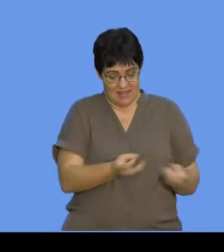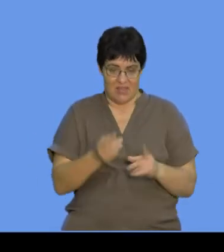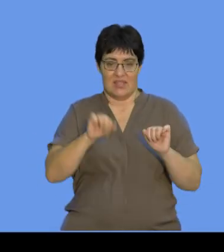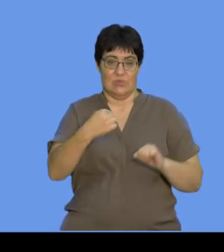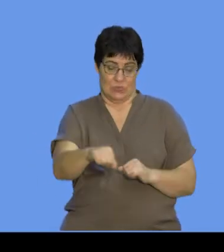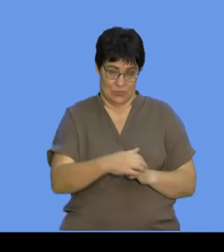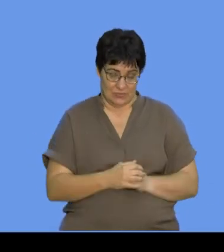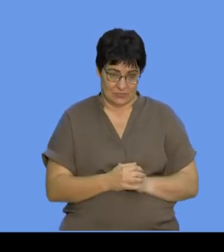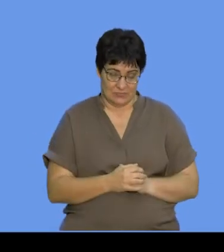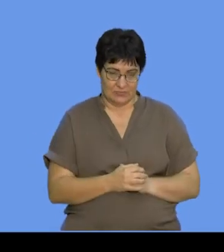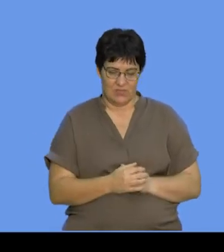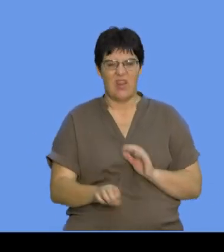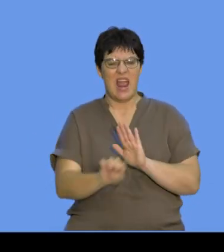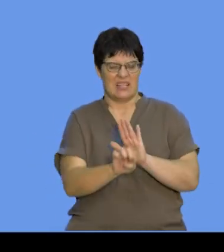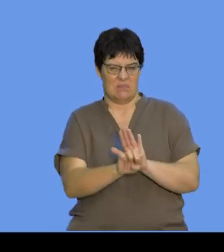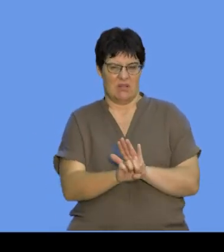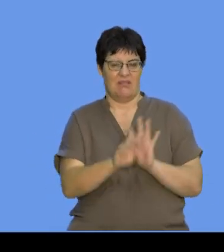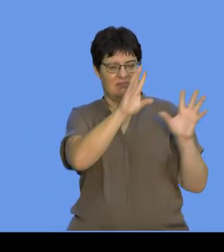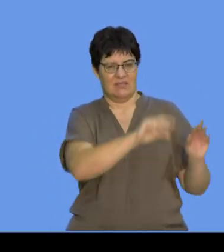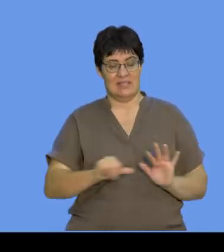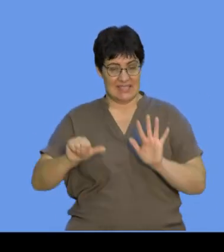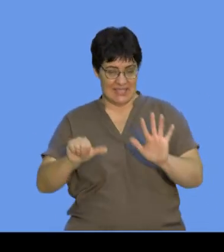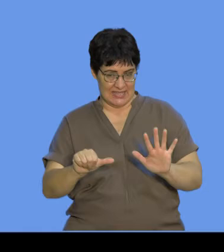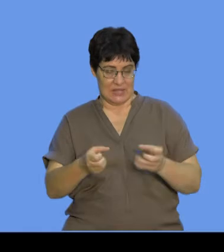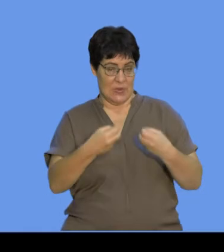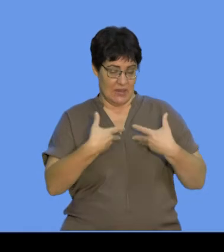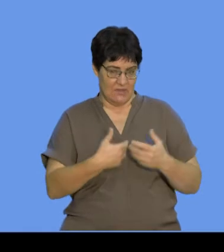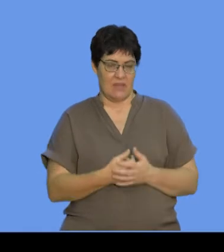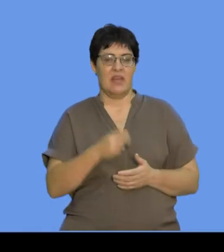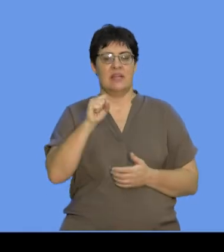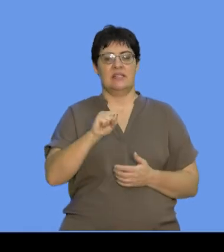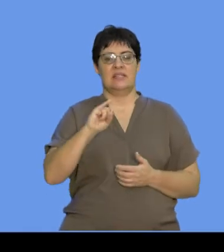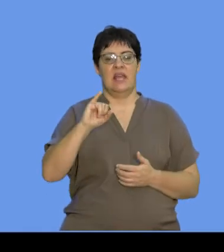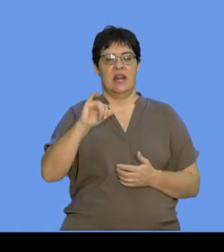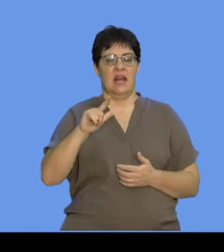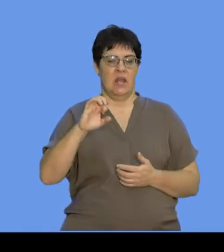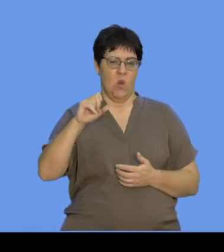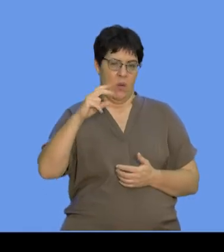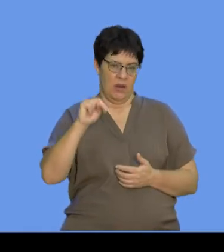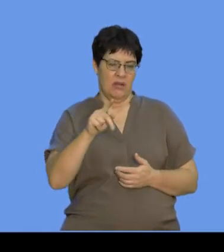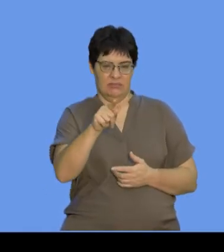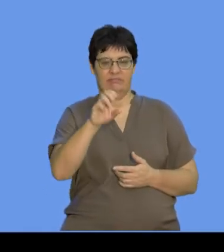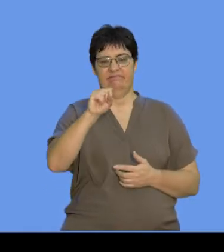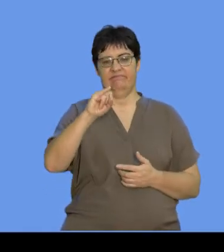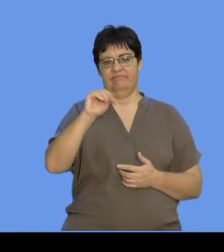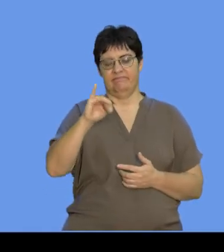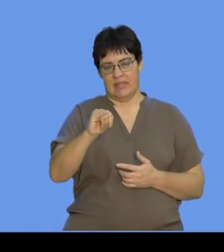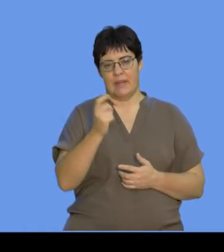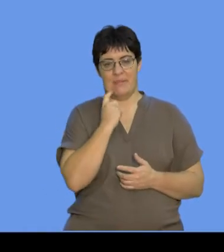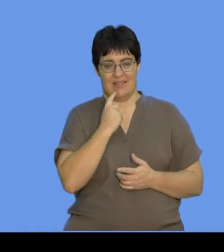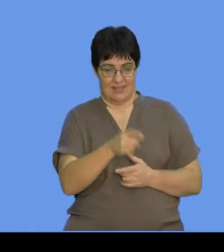that example in the 6 of the substances that are given, silicon becomes that semi-metal or the